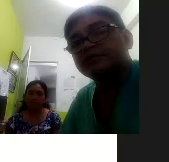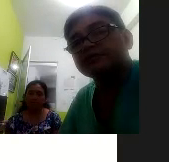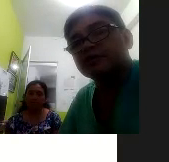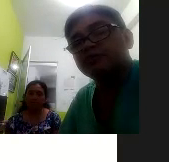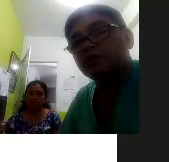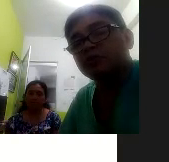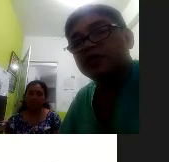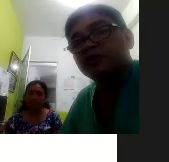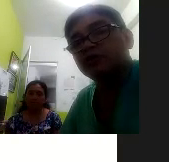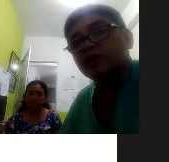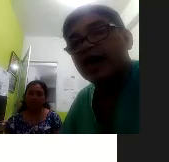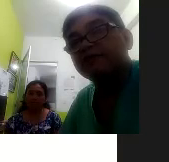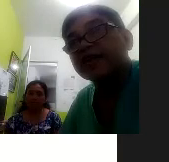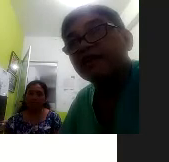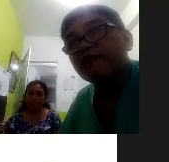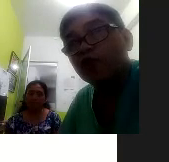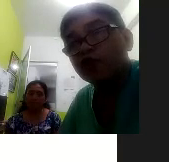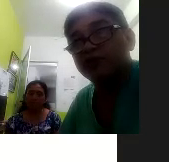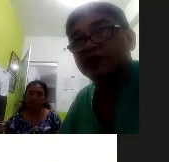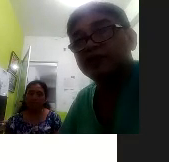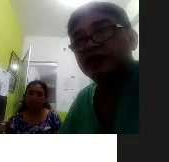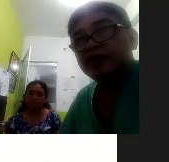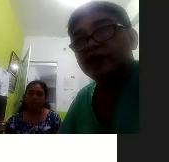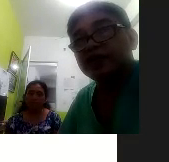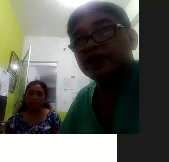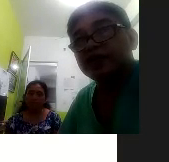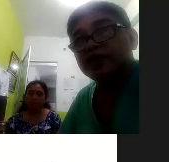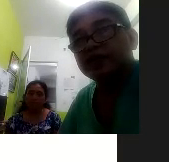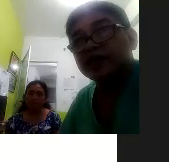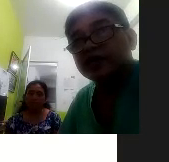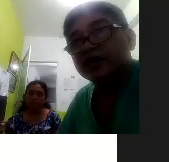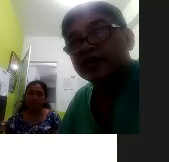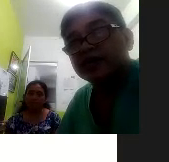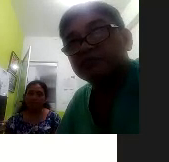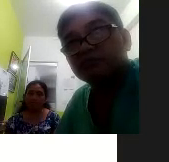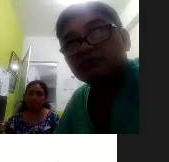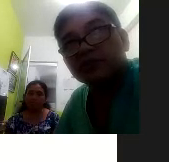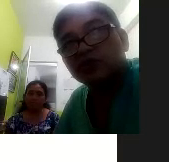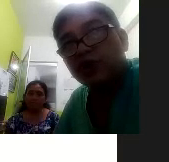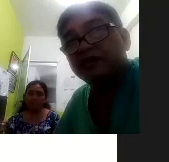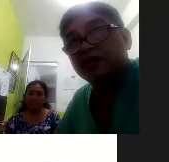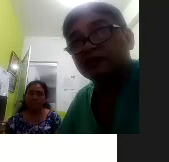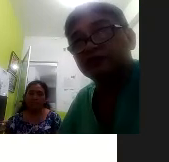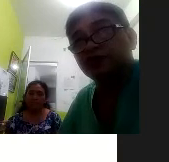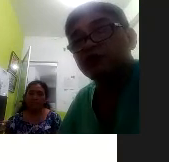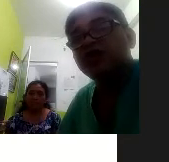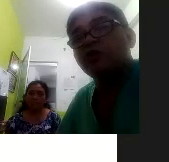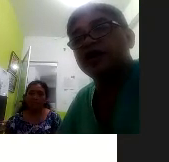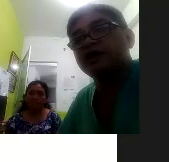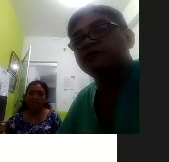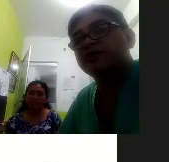Then probably to have like a formal uh, uh, training